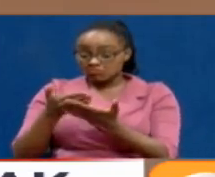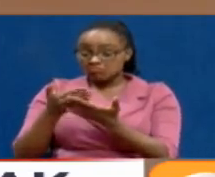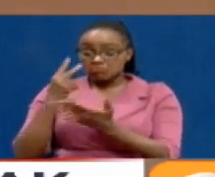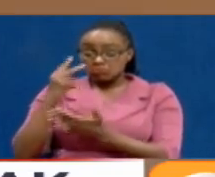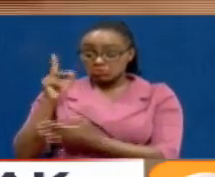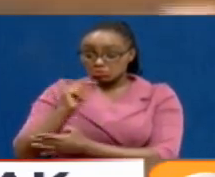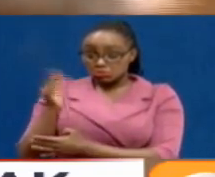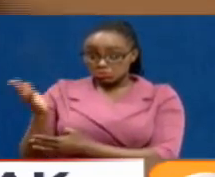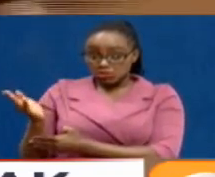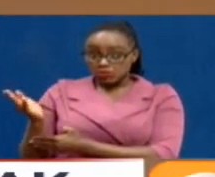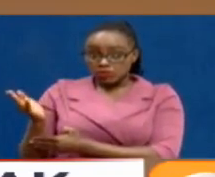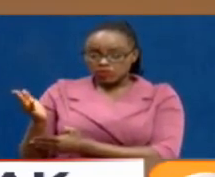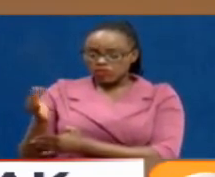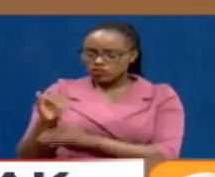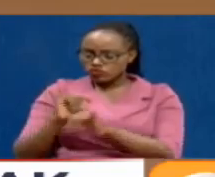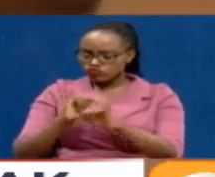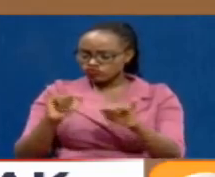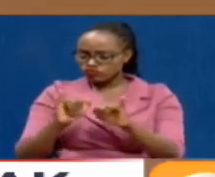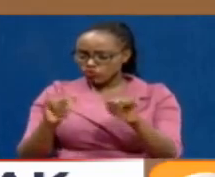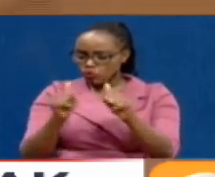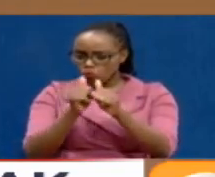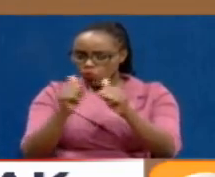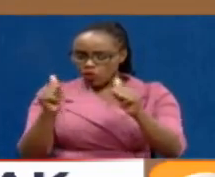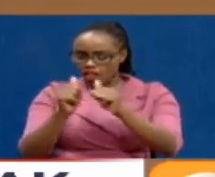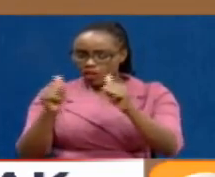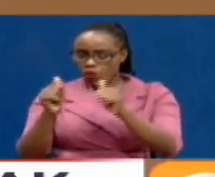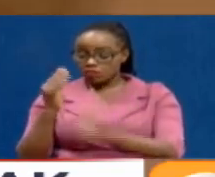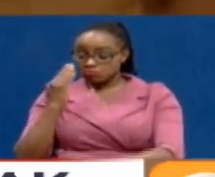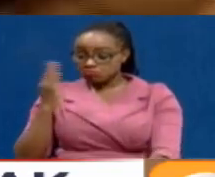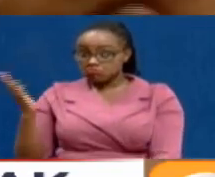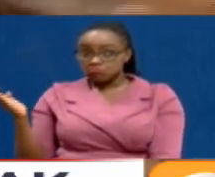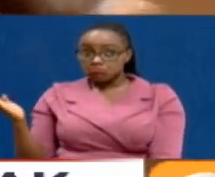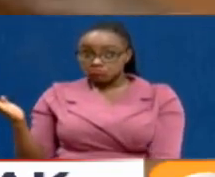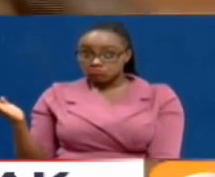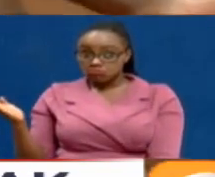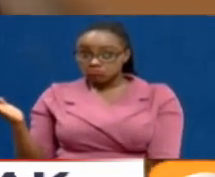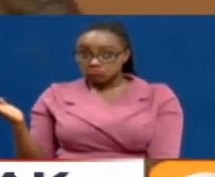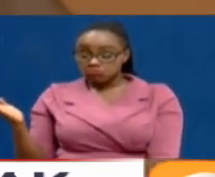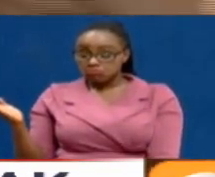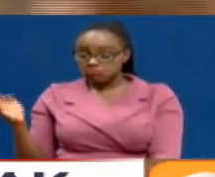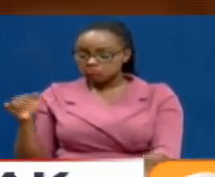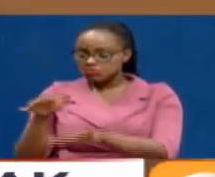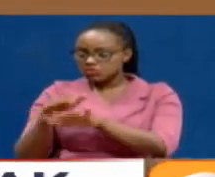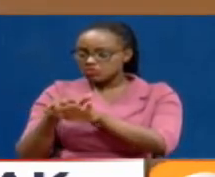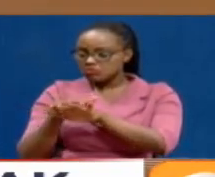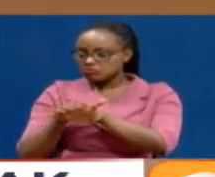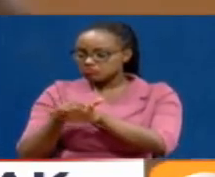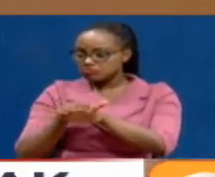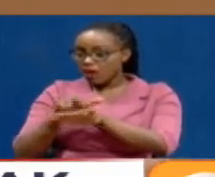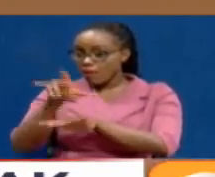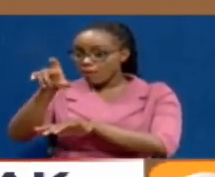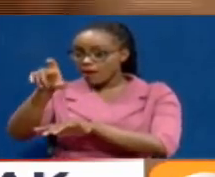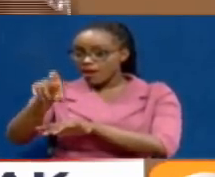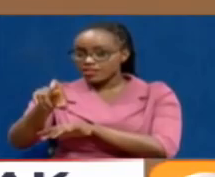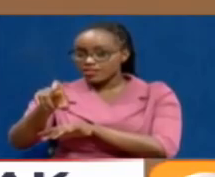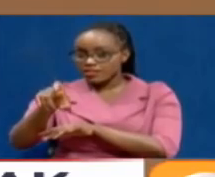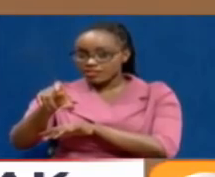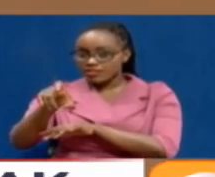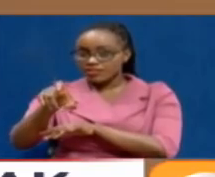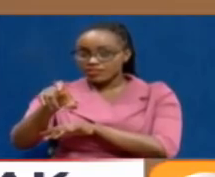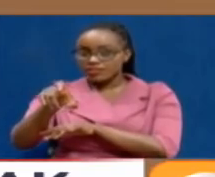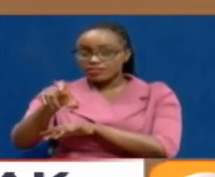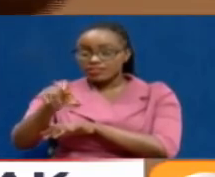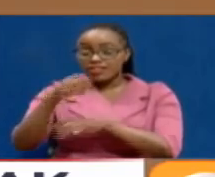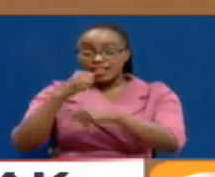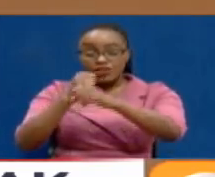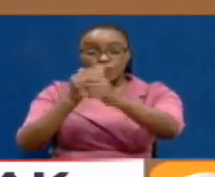But you make sure you rub it properly across with the in between as well. Okay. You know. Yeah,